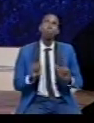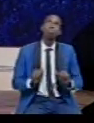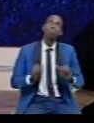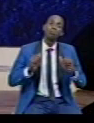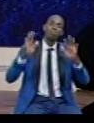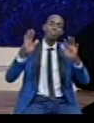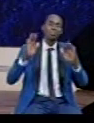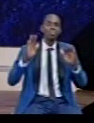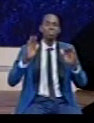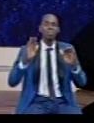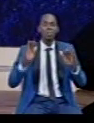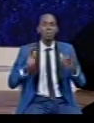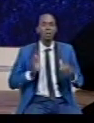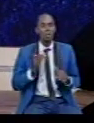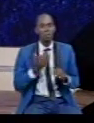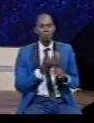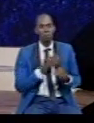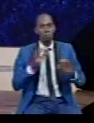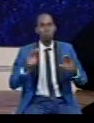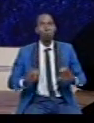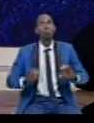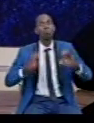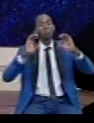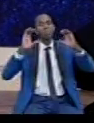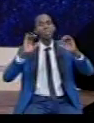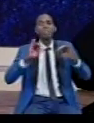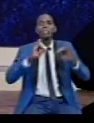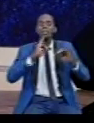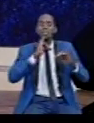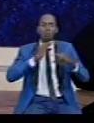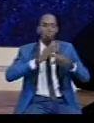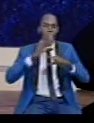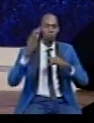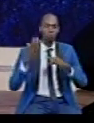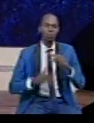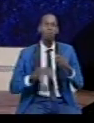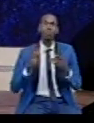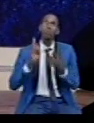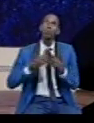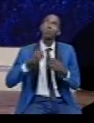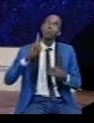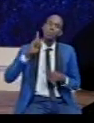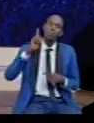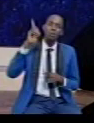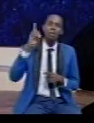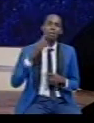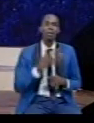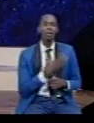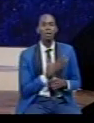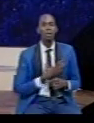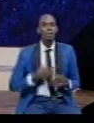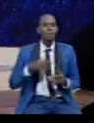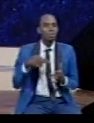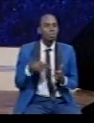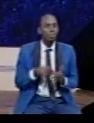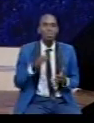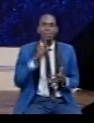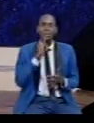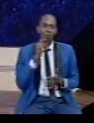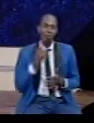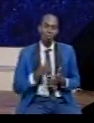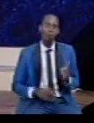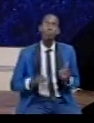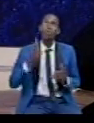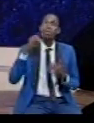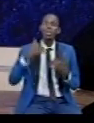devotion, our consecration is totally unto him. And this is what he has